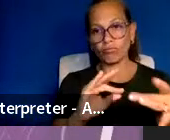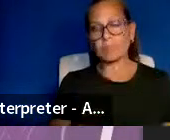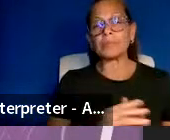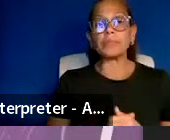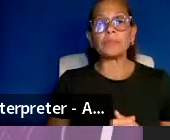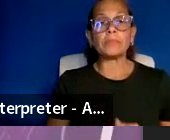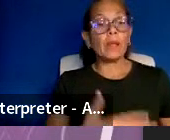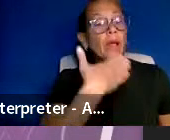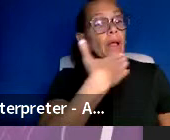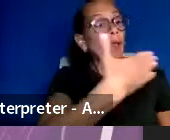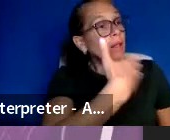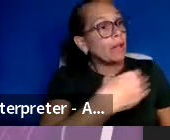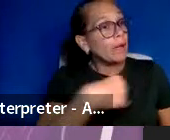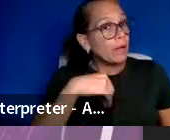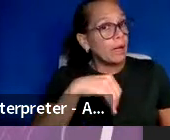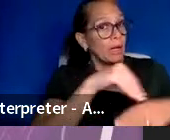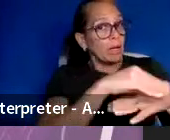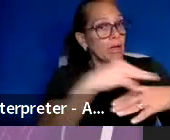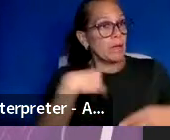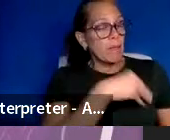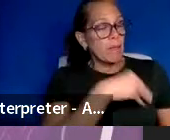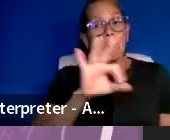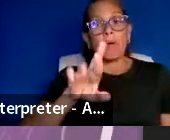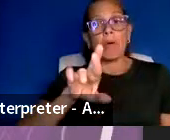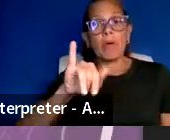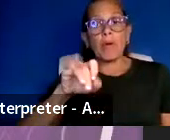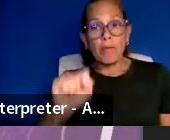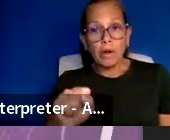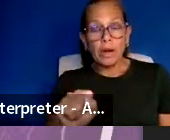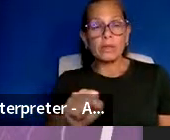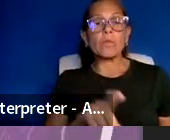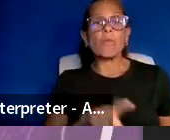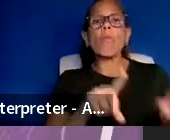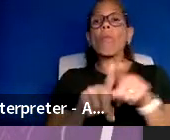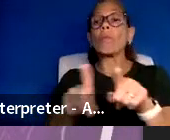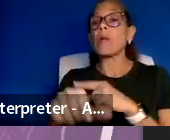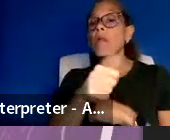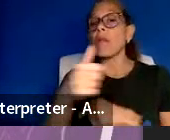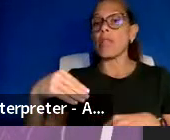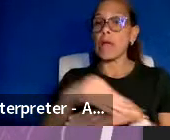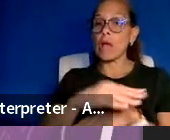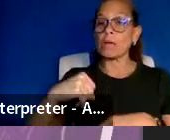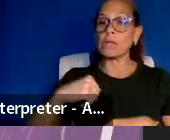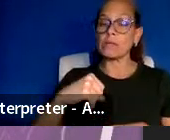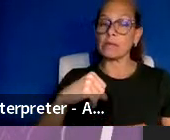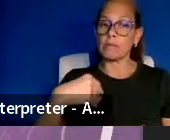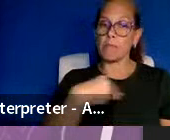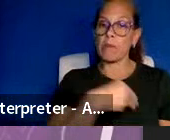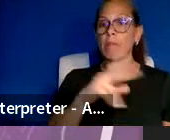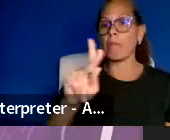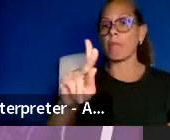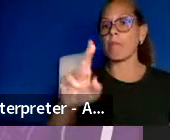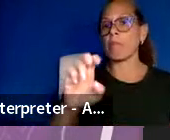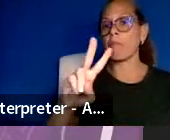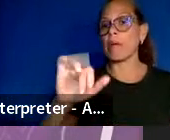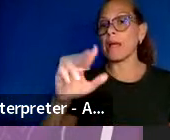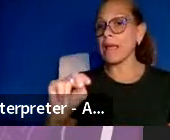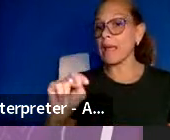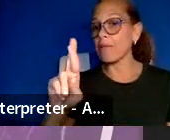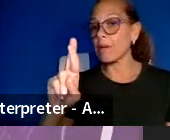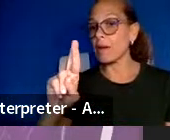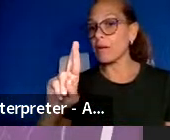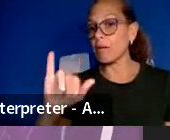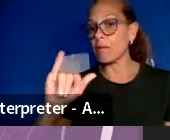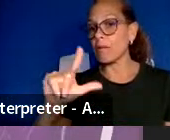Thank you so much, Councilmember Frias. We're also joined tonight by Councilmember Kevin Riley. Councilmember, would you like to say some